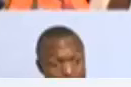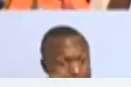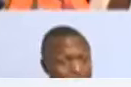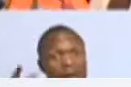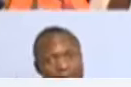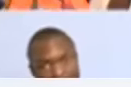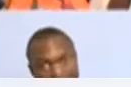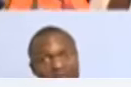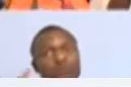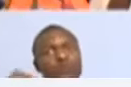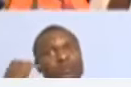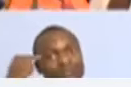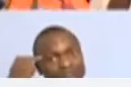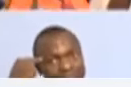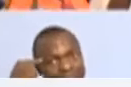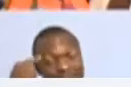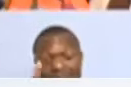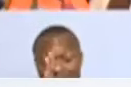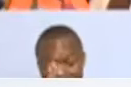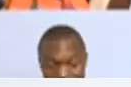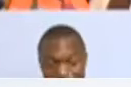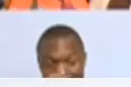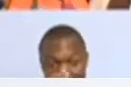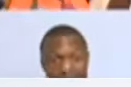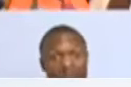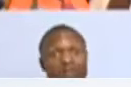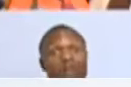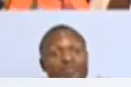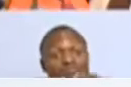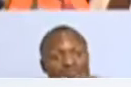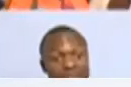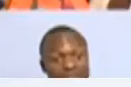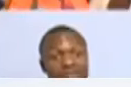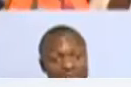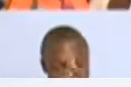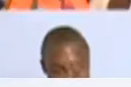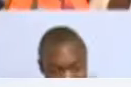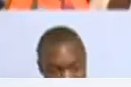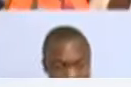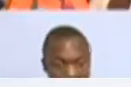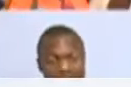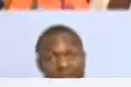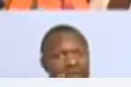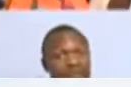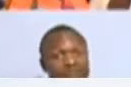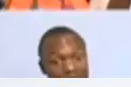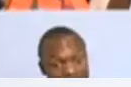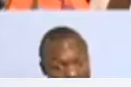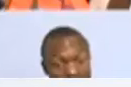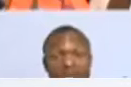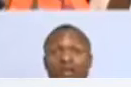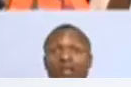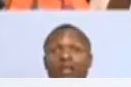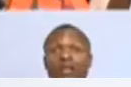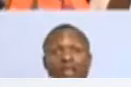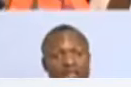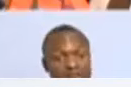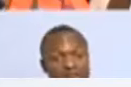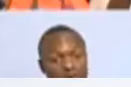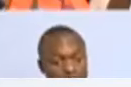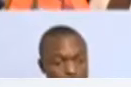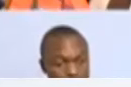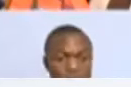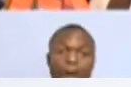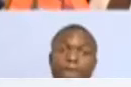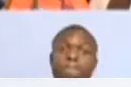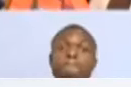government. So, Madam Speaker, we want to thank you, the members of Parliament, for allowing the legislative changes that we pushed through